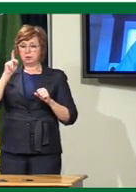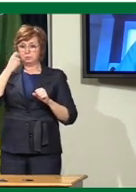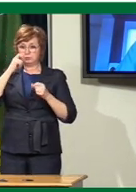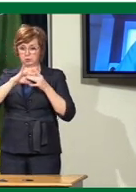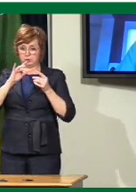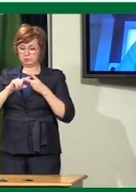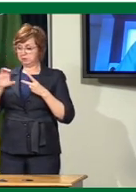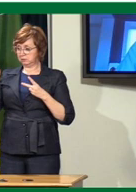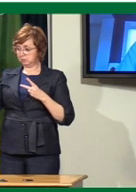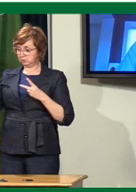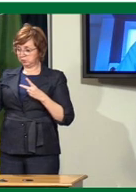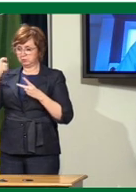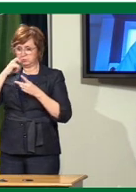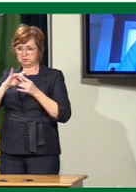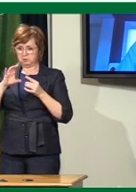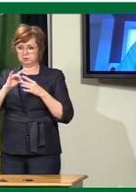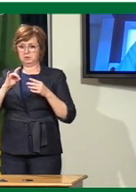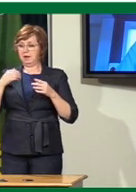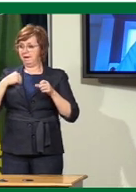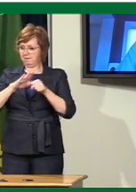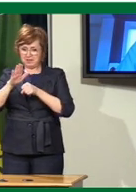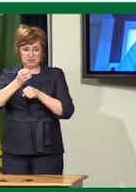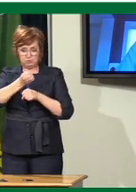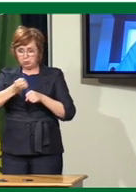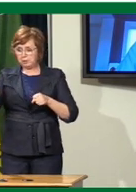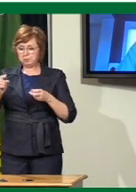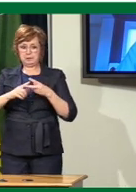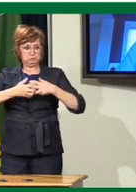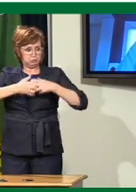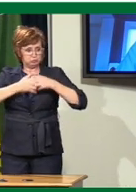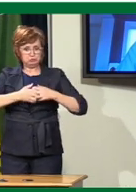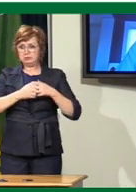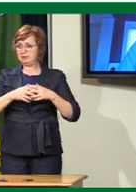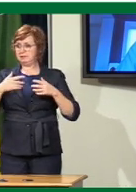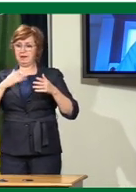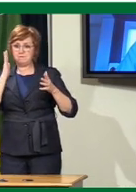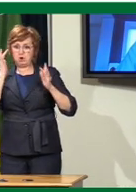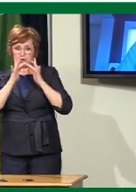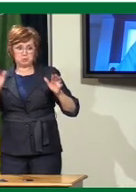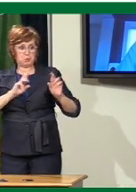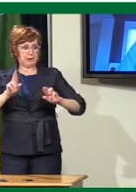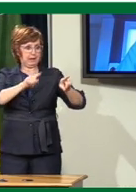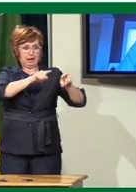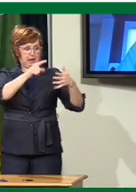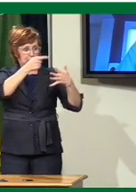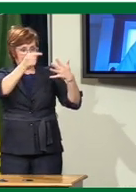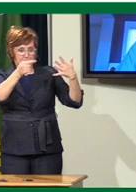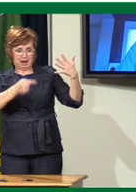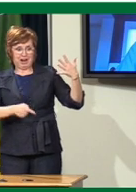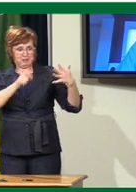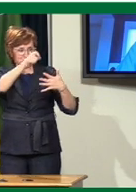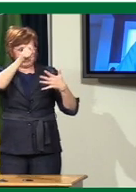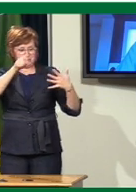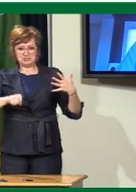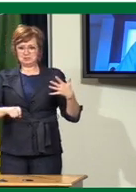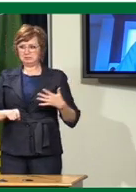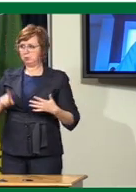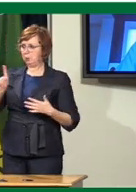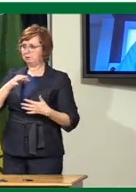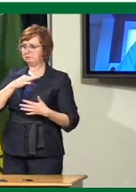said, we can have machines, we can have space, we can have equipment, but what patients really need is staff, and they